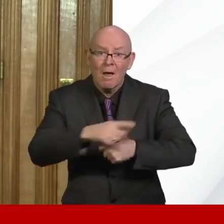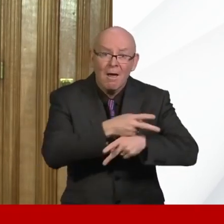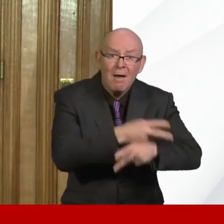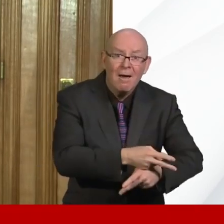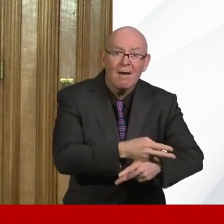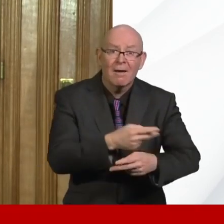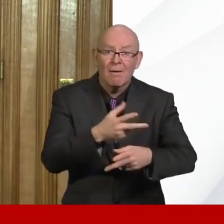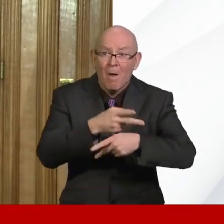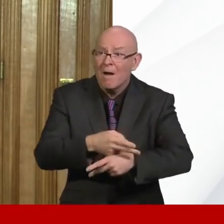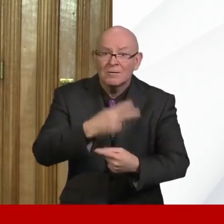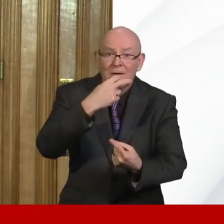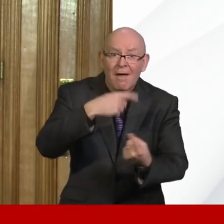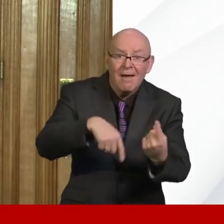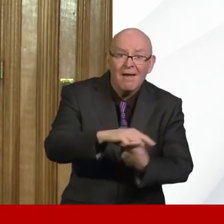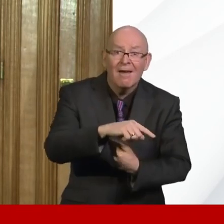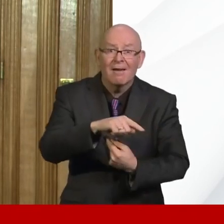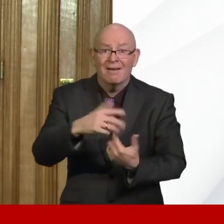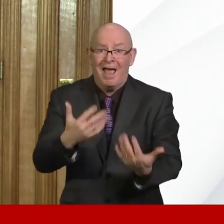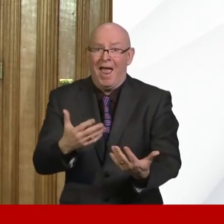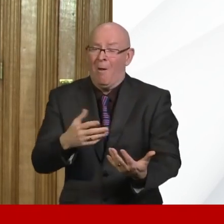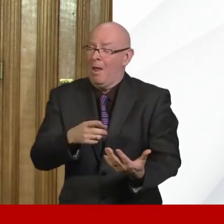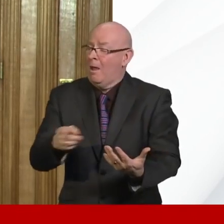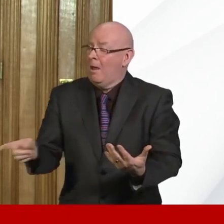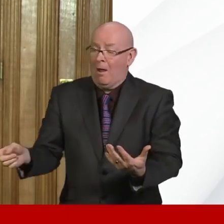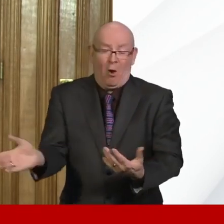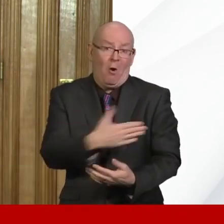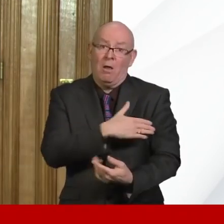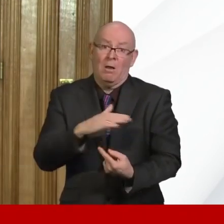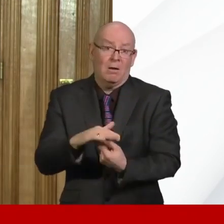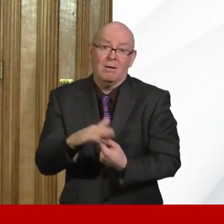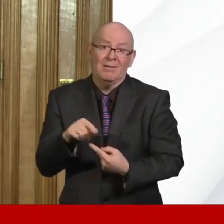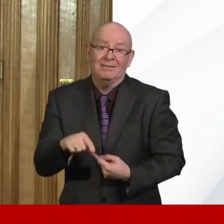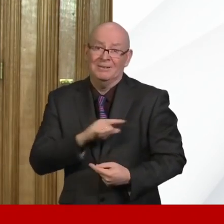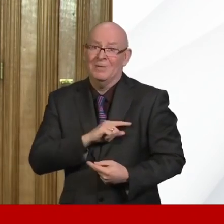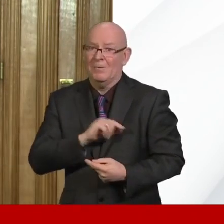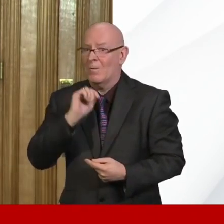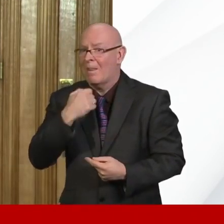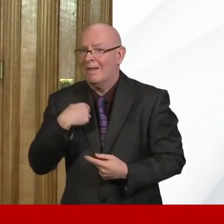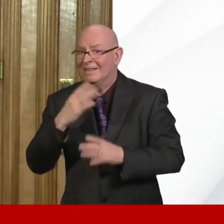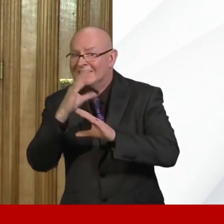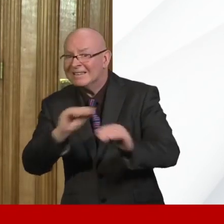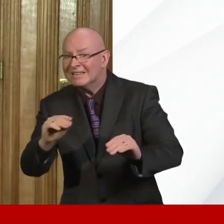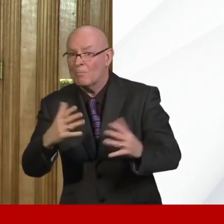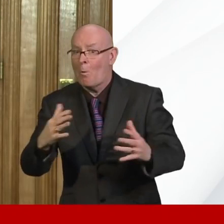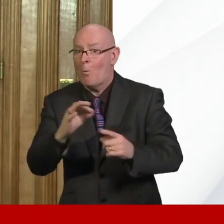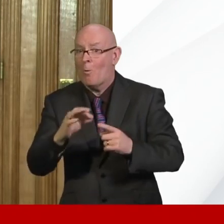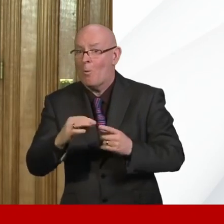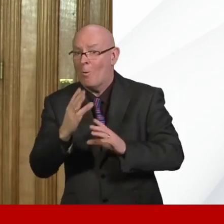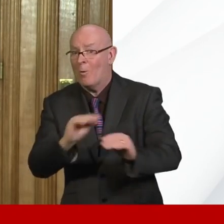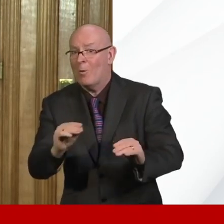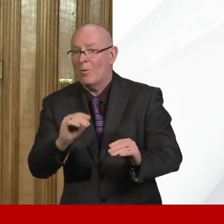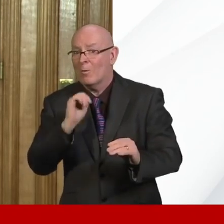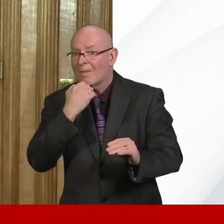otherwise be forced to stay home. And they will also need to look after the most vulnerable